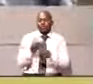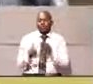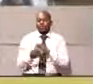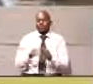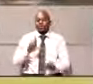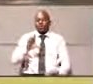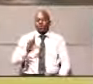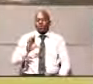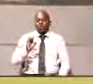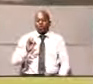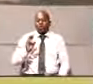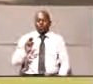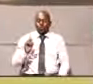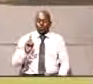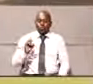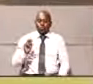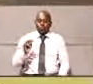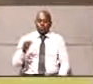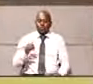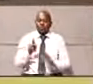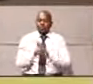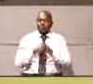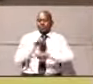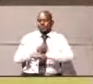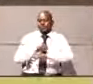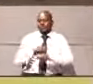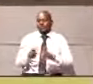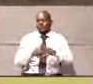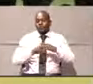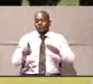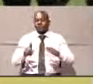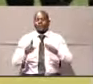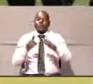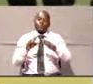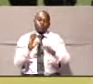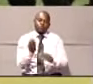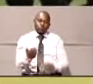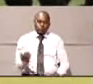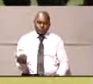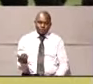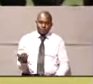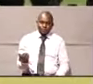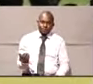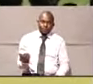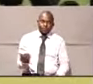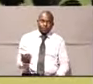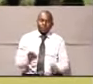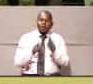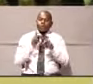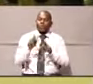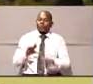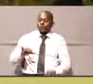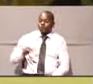Lodonga Primary School because of its kindness to refugee children. Also, to report to the people of Yumbe